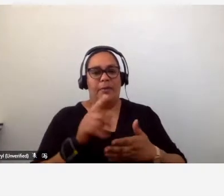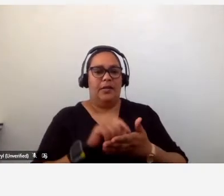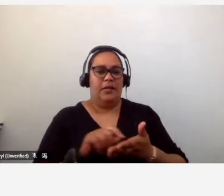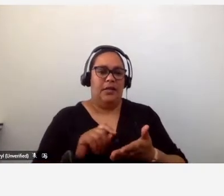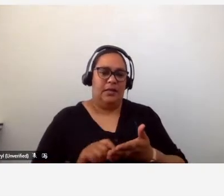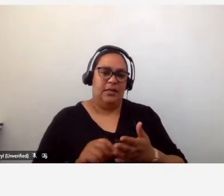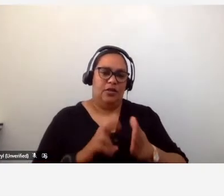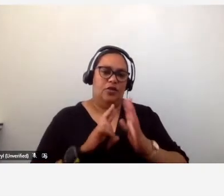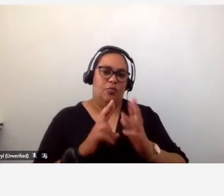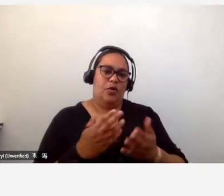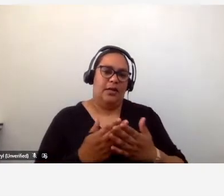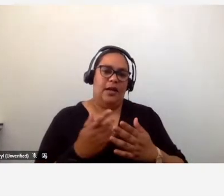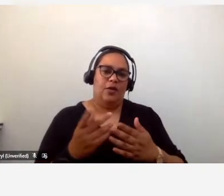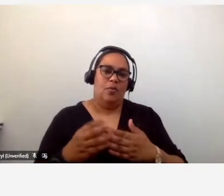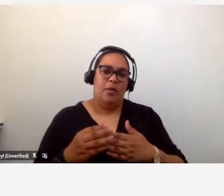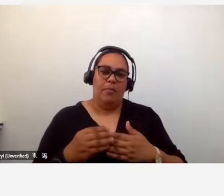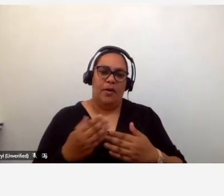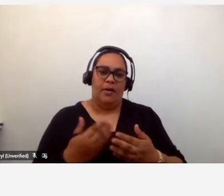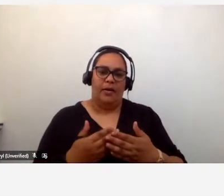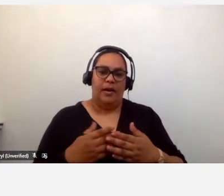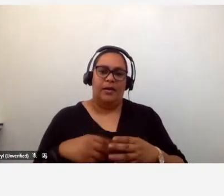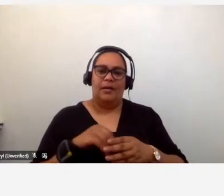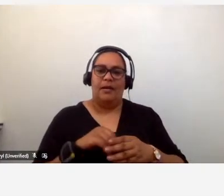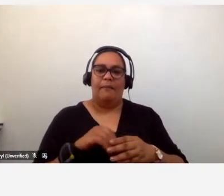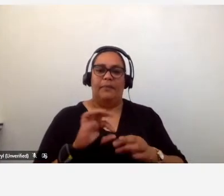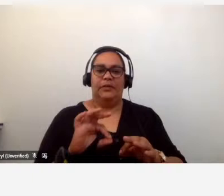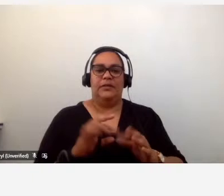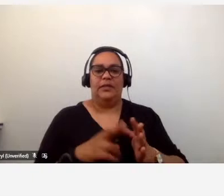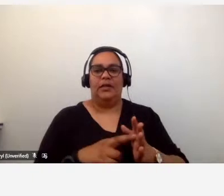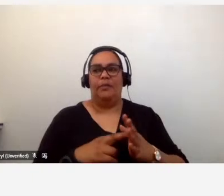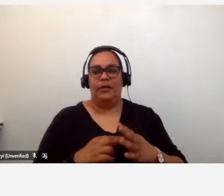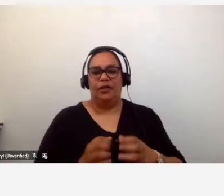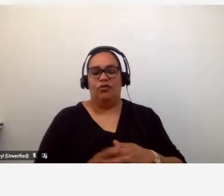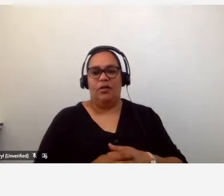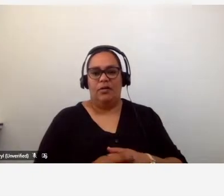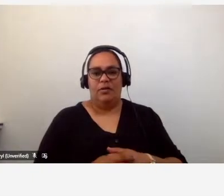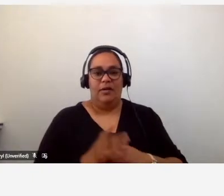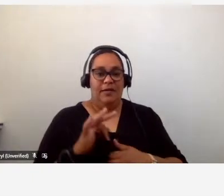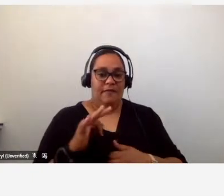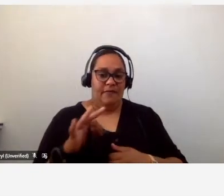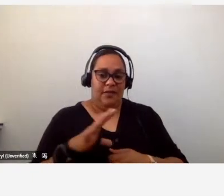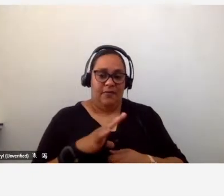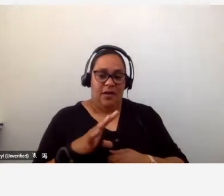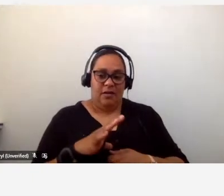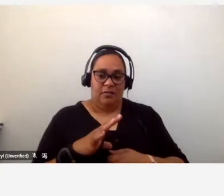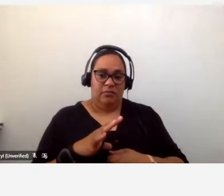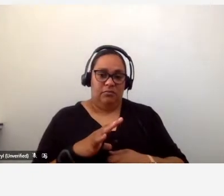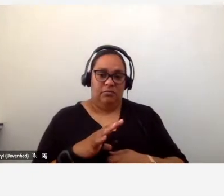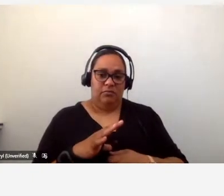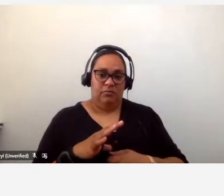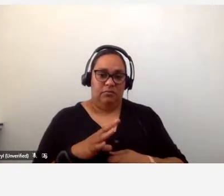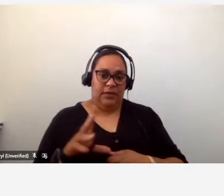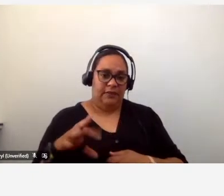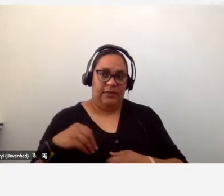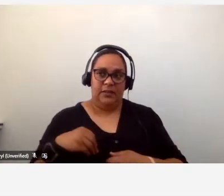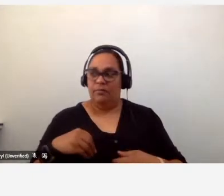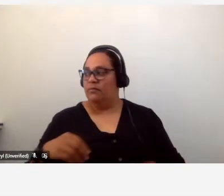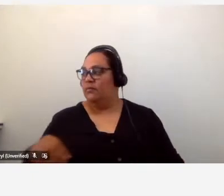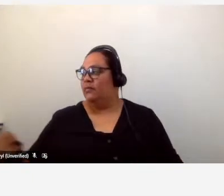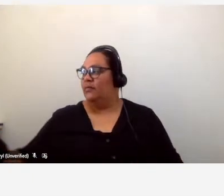written response to member in regard to the recommendations, if that is acceptable?